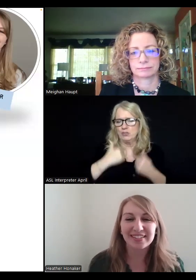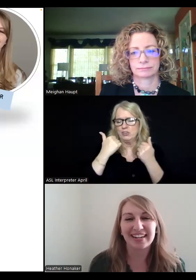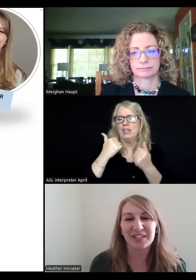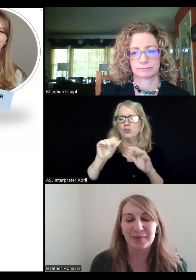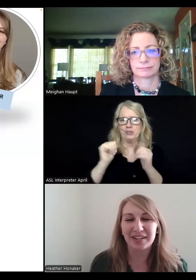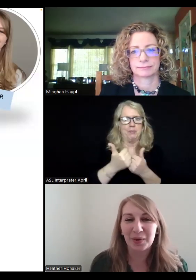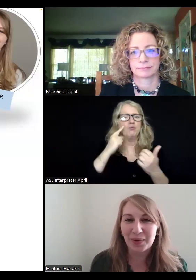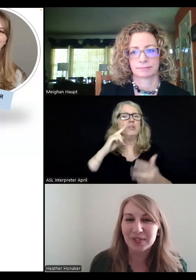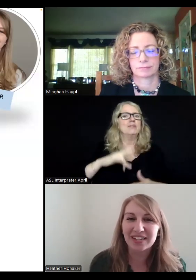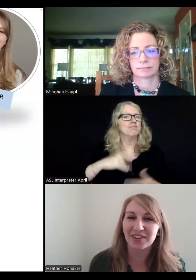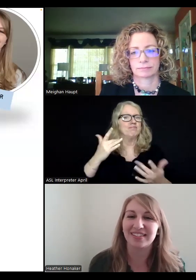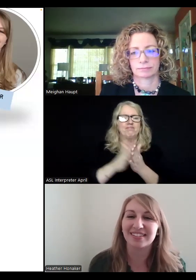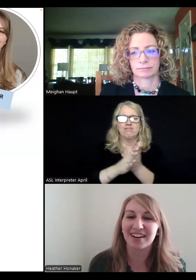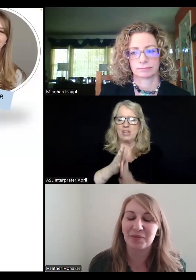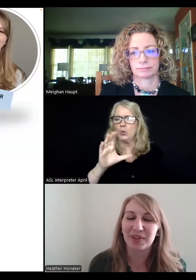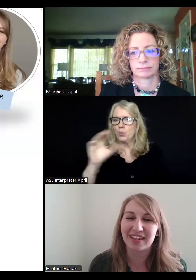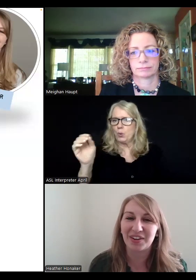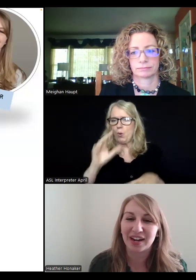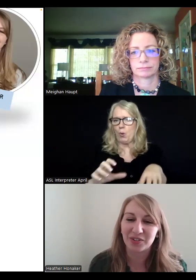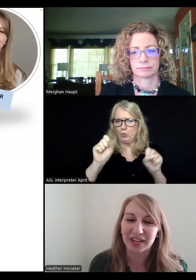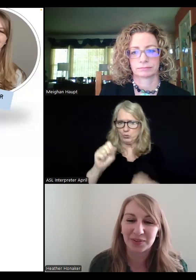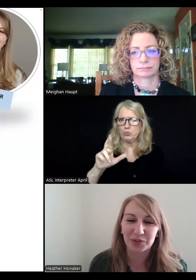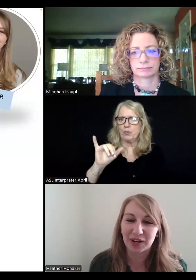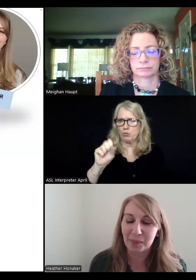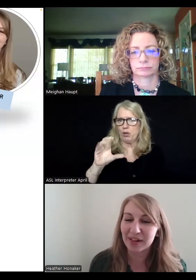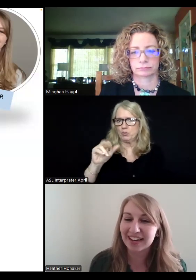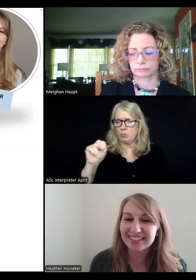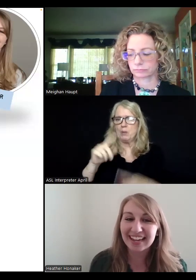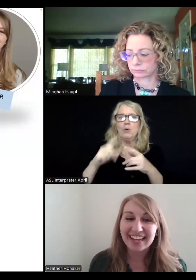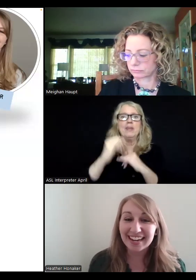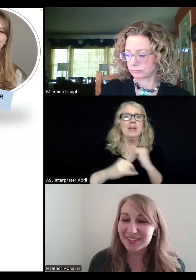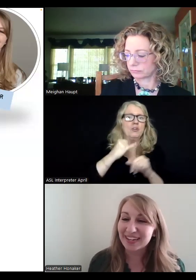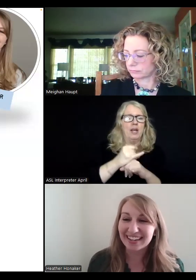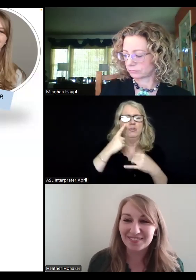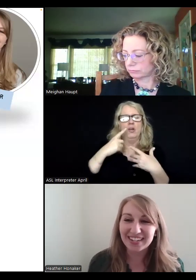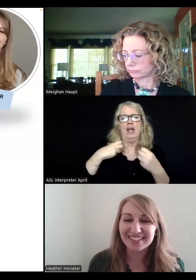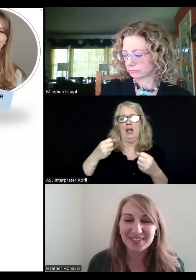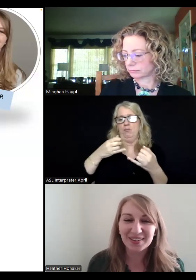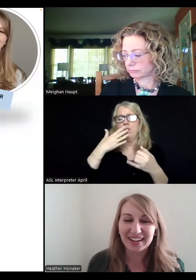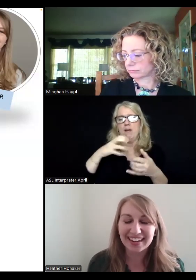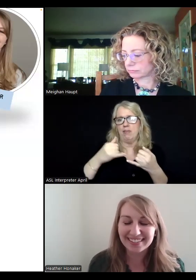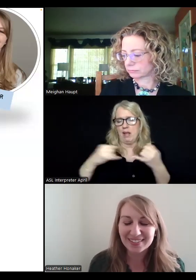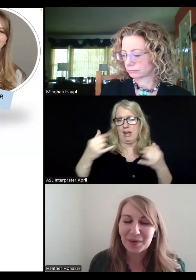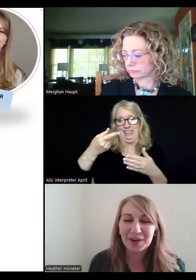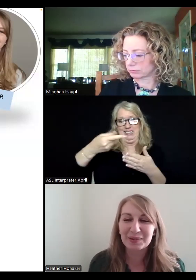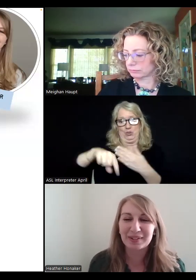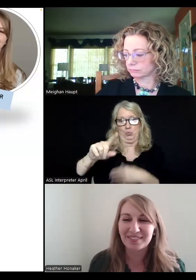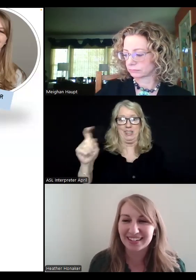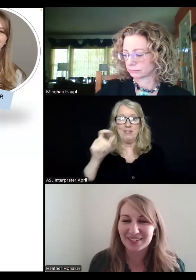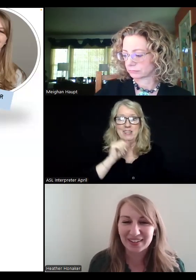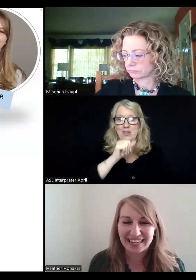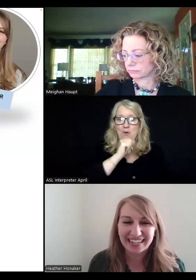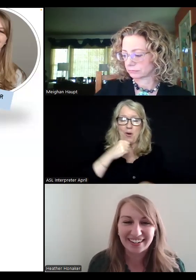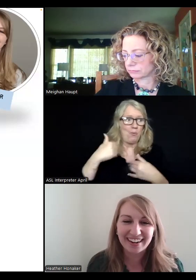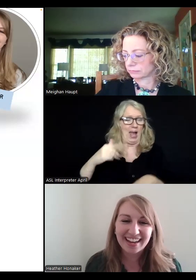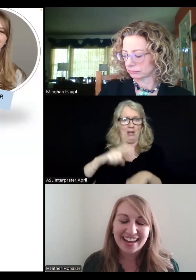so excited to be co-hosting Crisis Con with the International Council for Helplines next week in Phoenix, Arizona. It's so hard to believe that